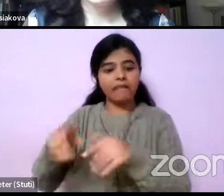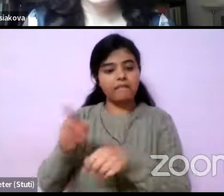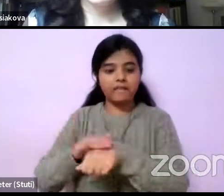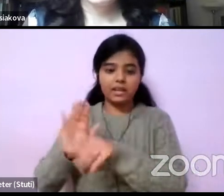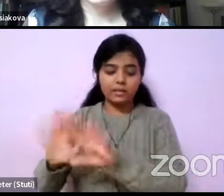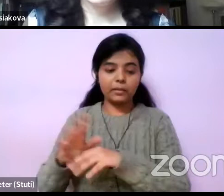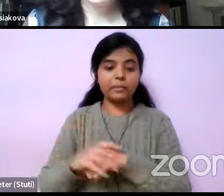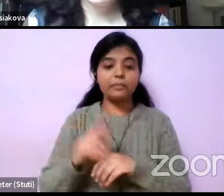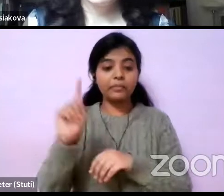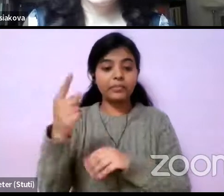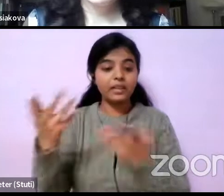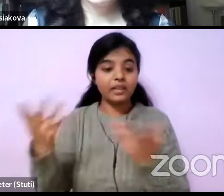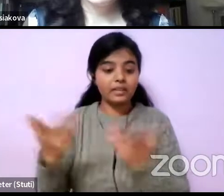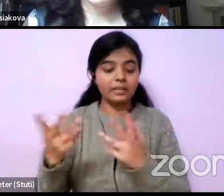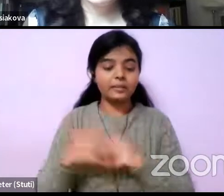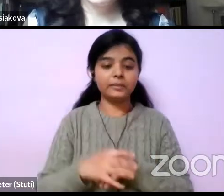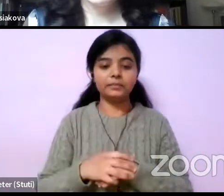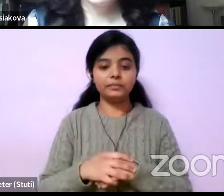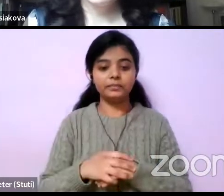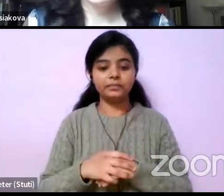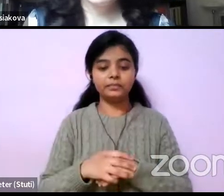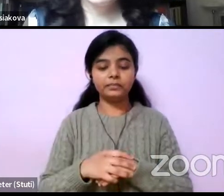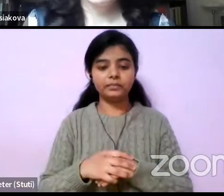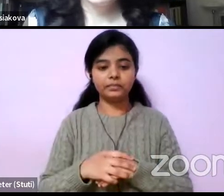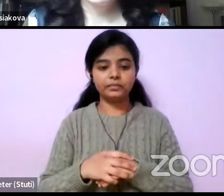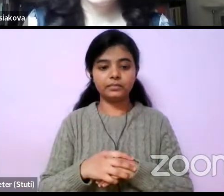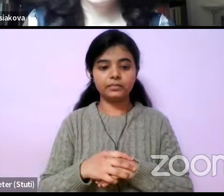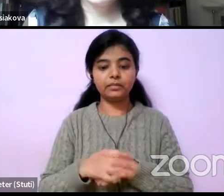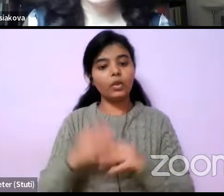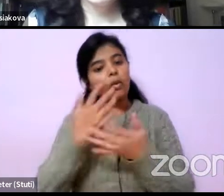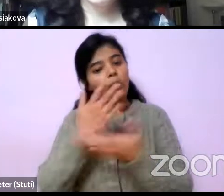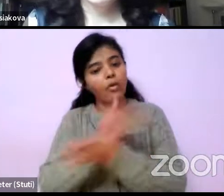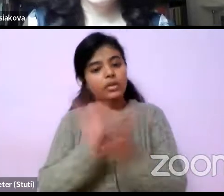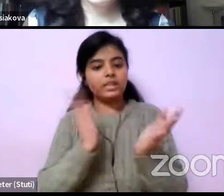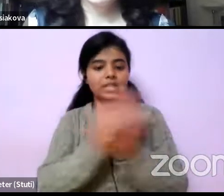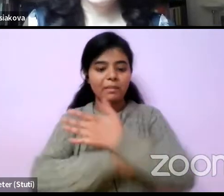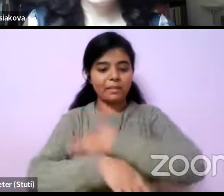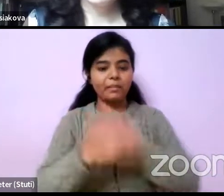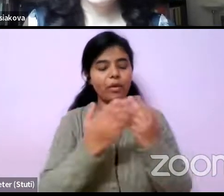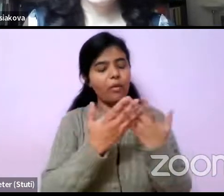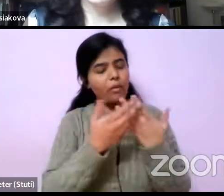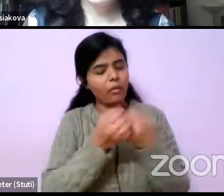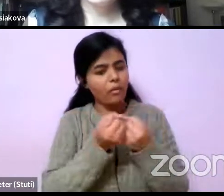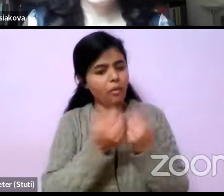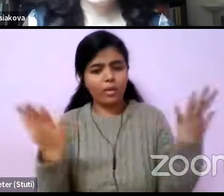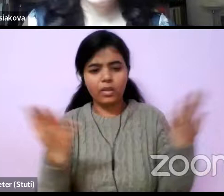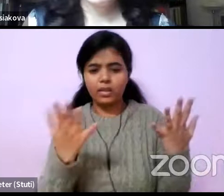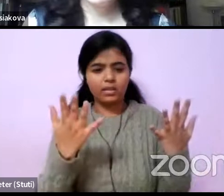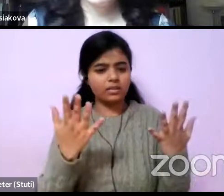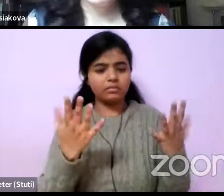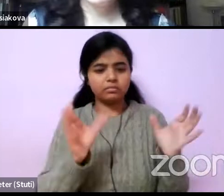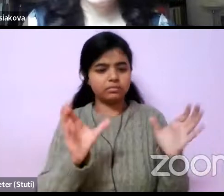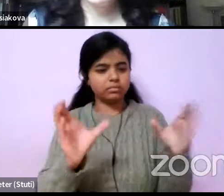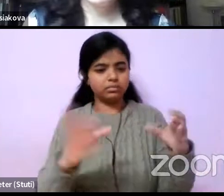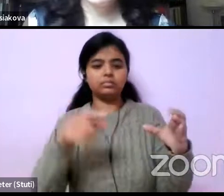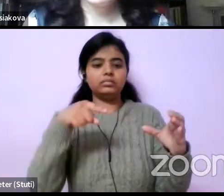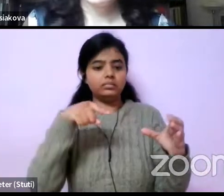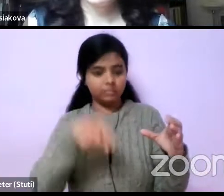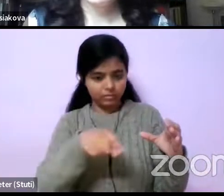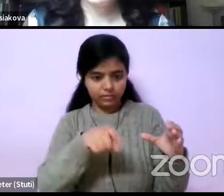One is titled All Types of Disabled Group. All types of disabled